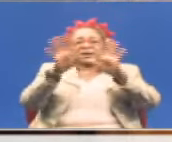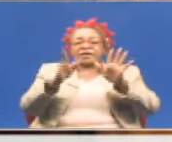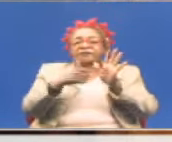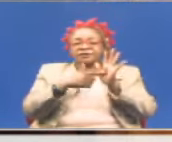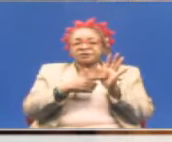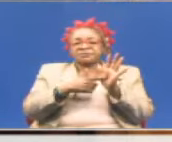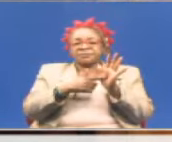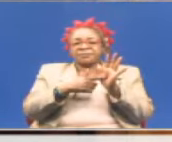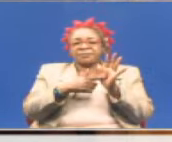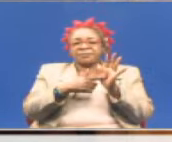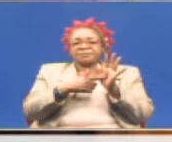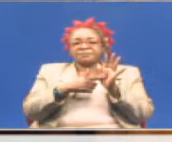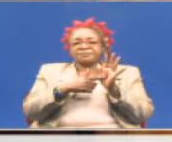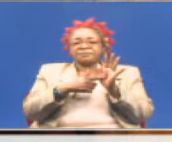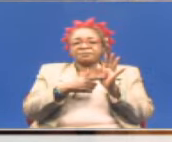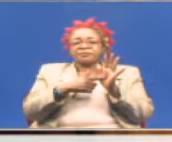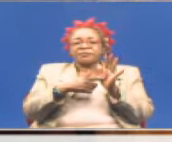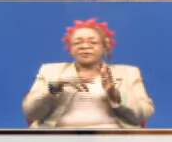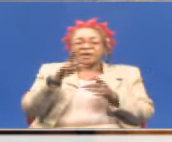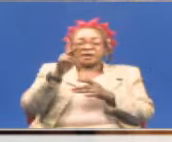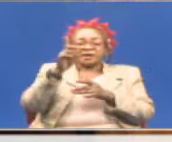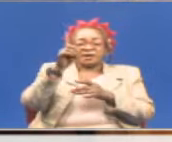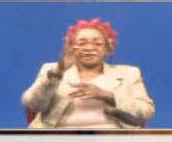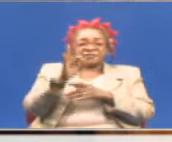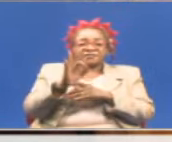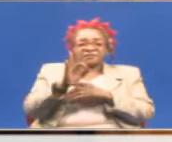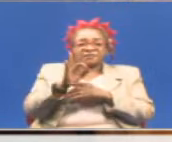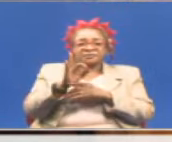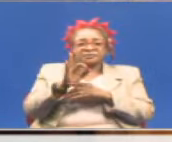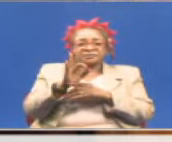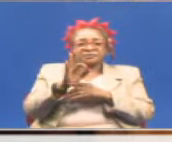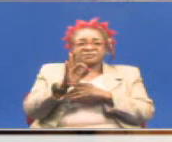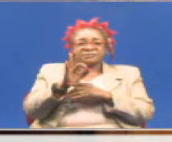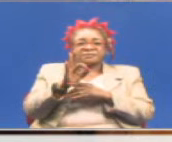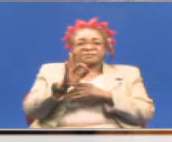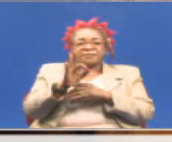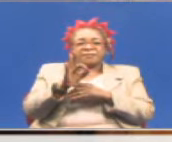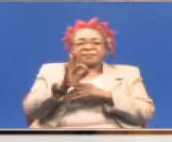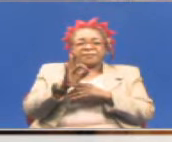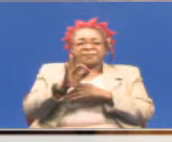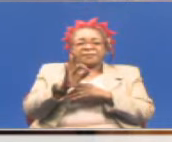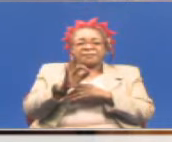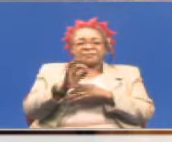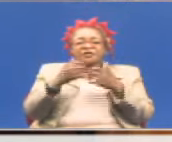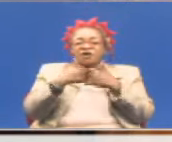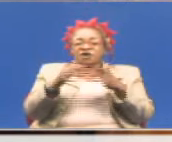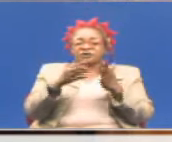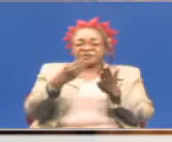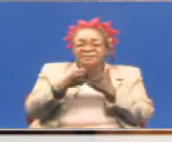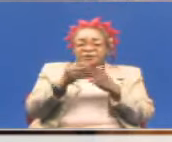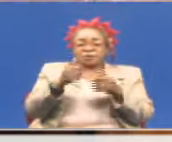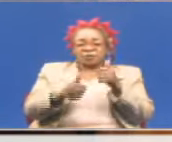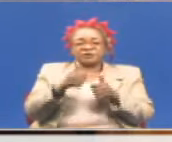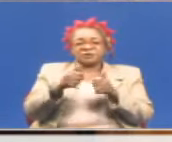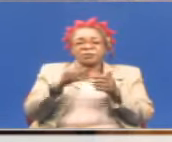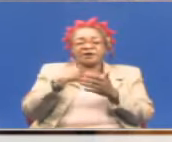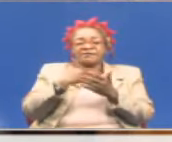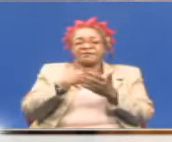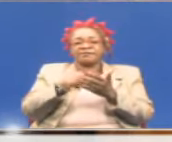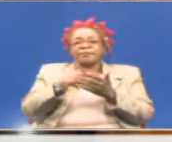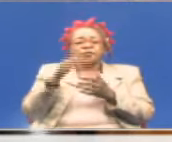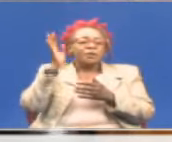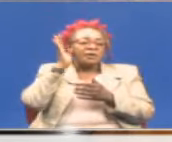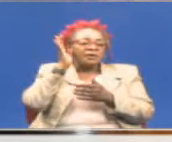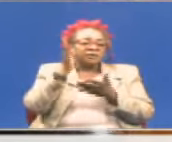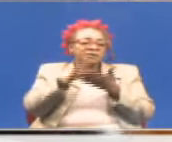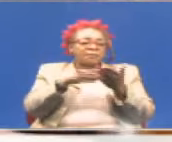example, the role of the Kenya Defense Forces in the proceeds of this kind of the money that we had. Because you would hear some